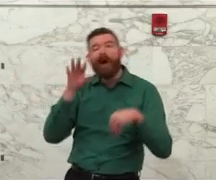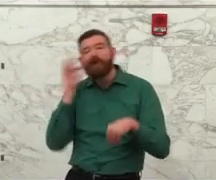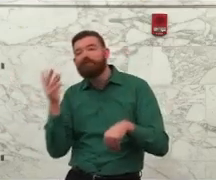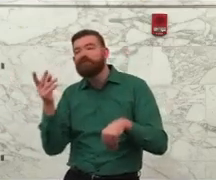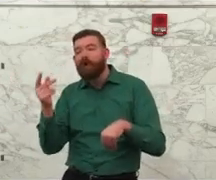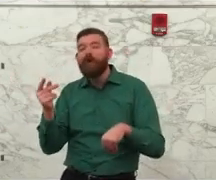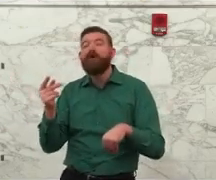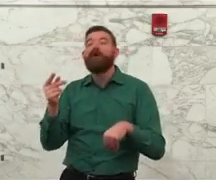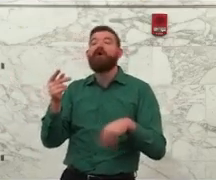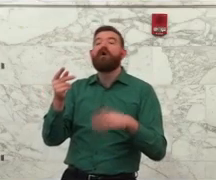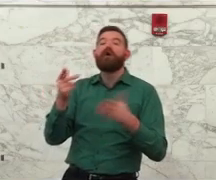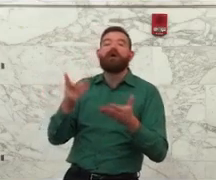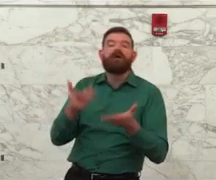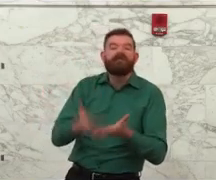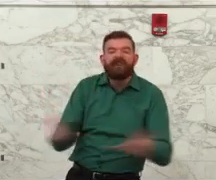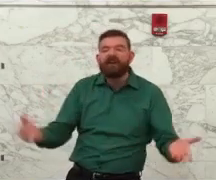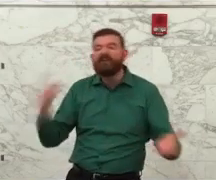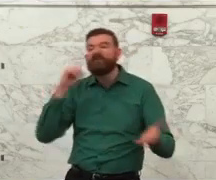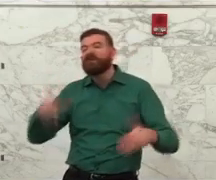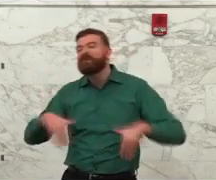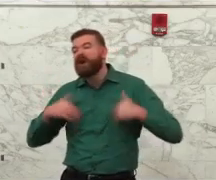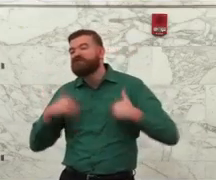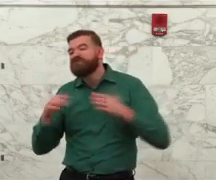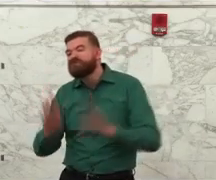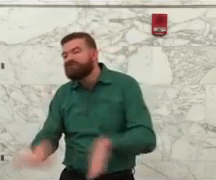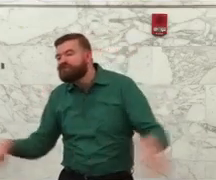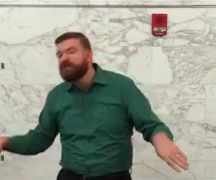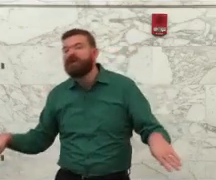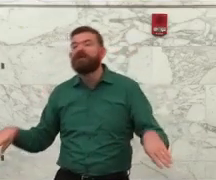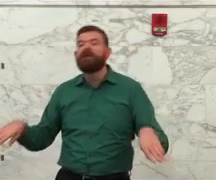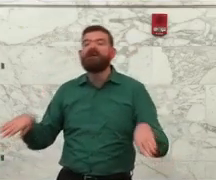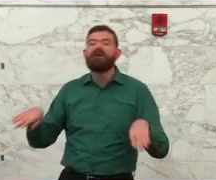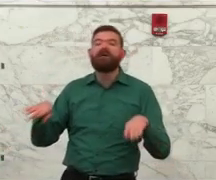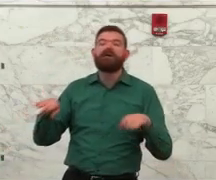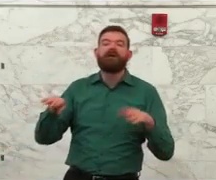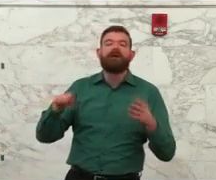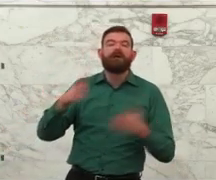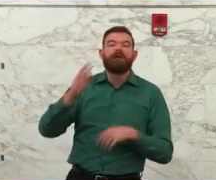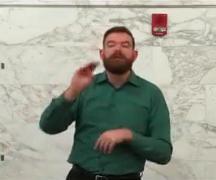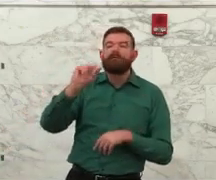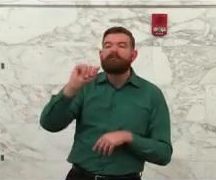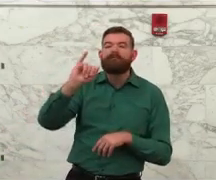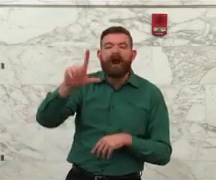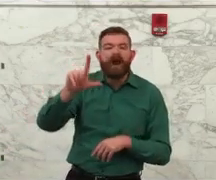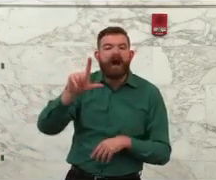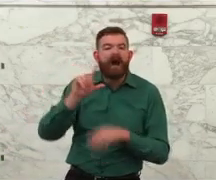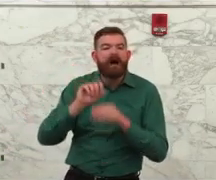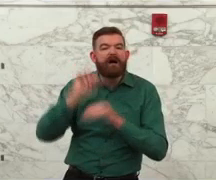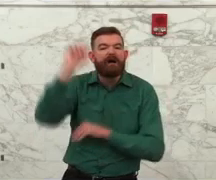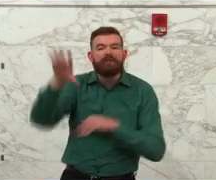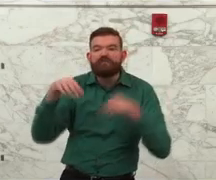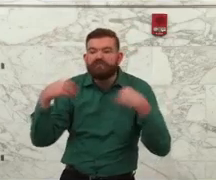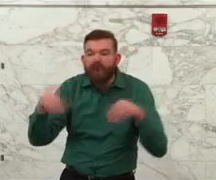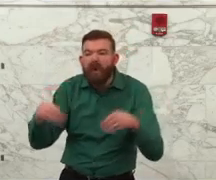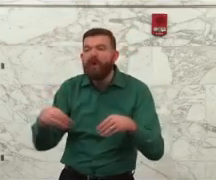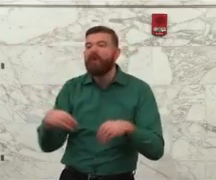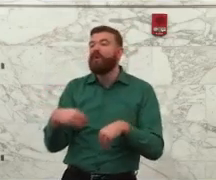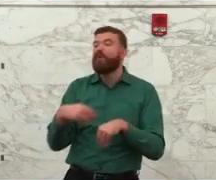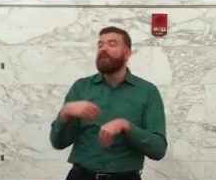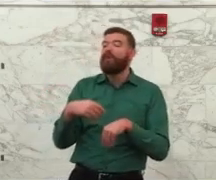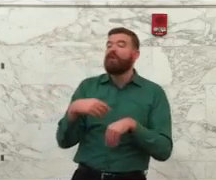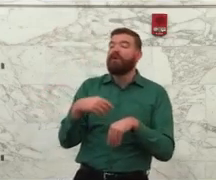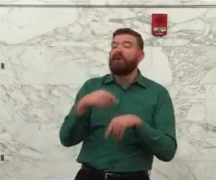children, mail and delivery shops, and, as we've already noted, restaurants, liquor